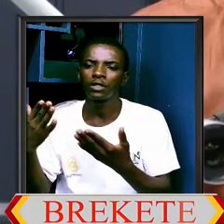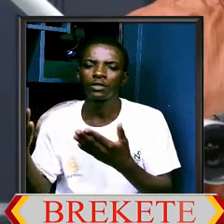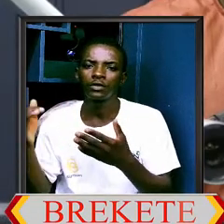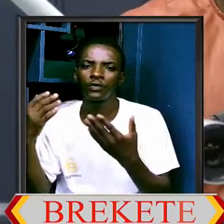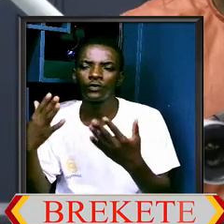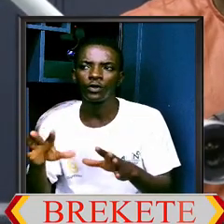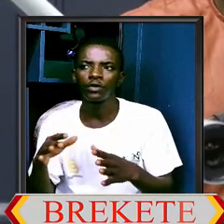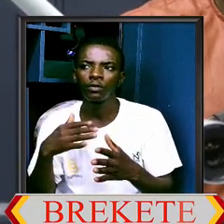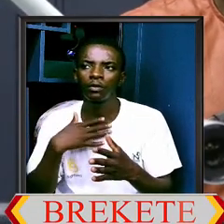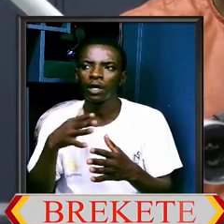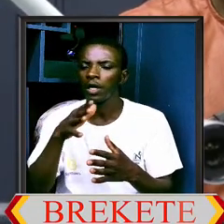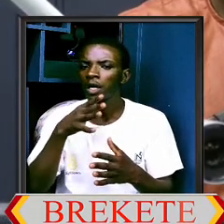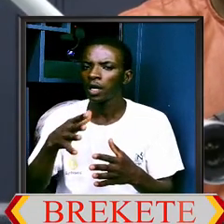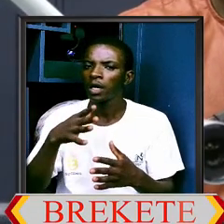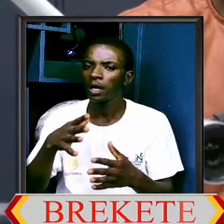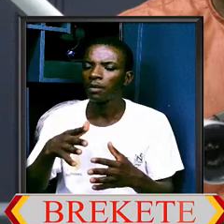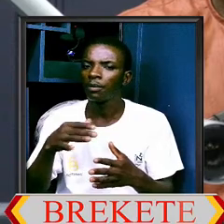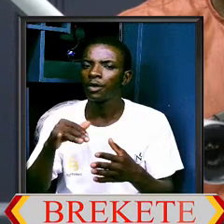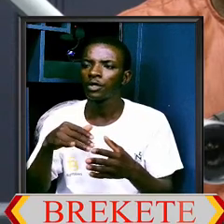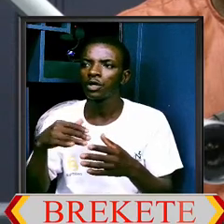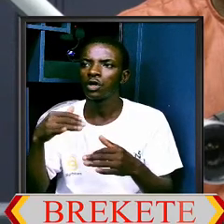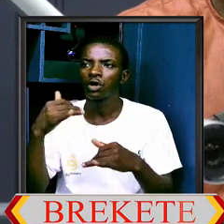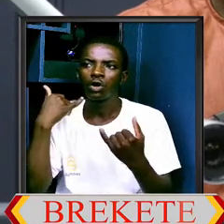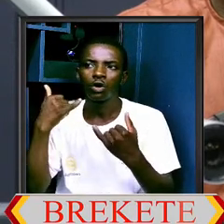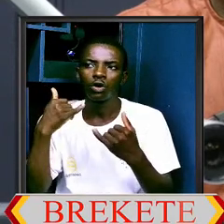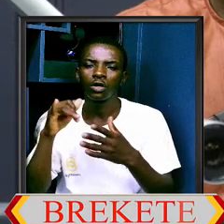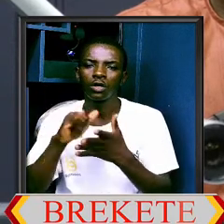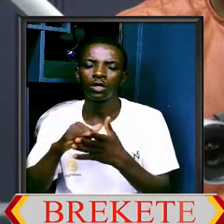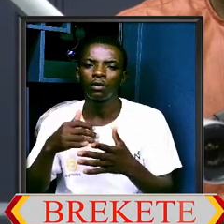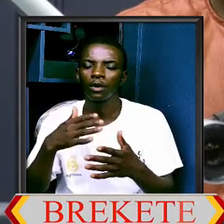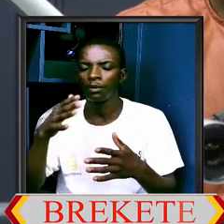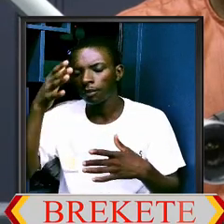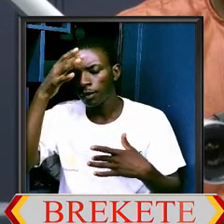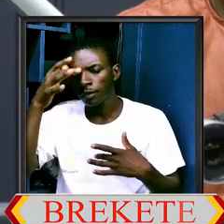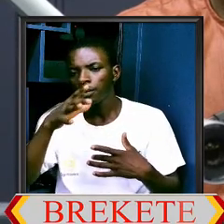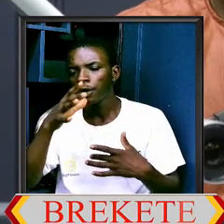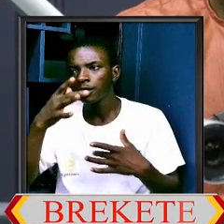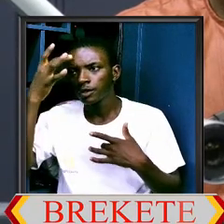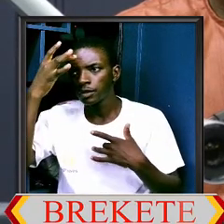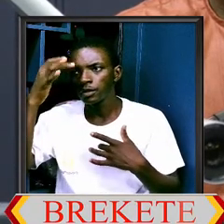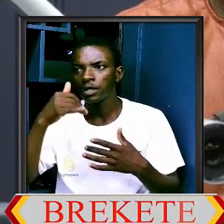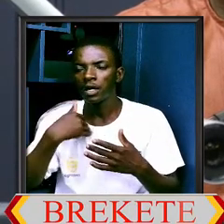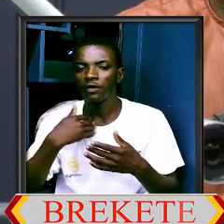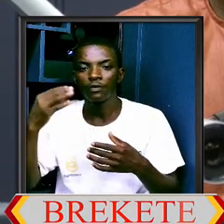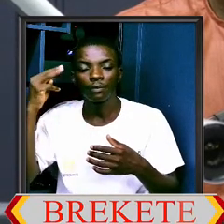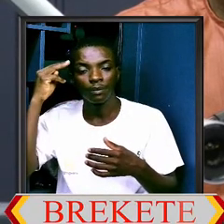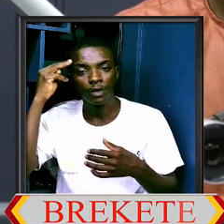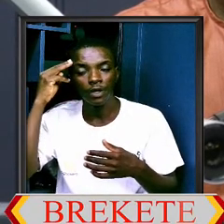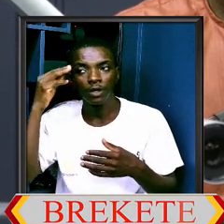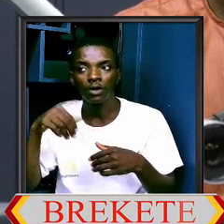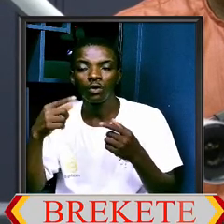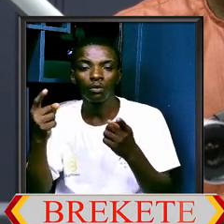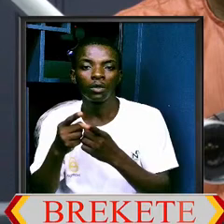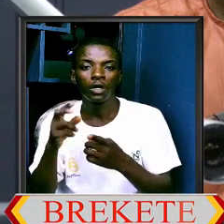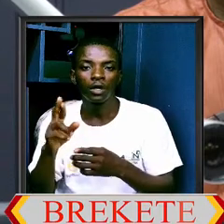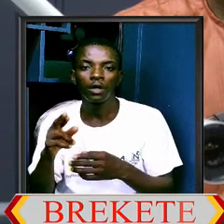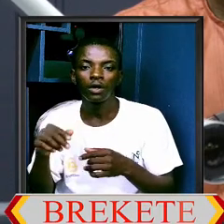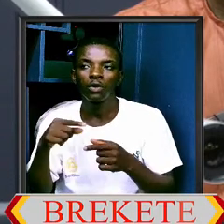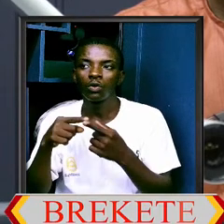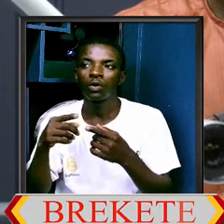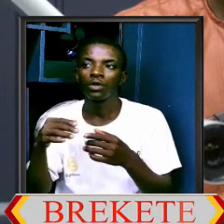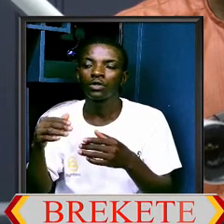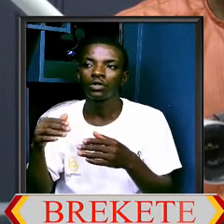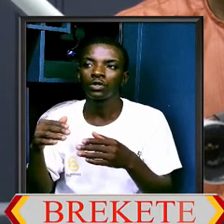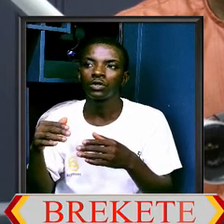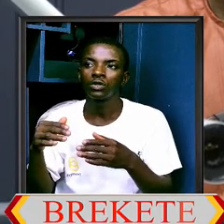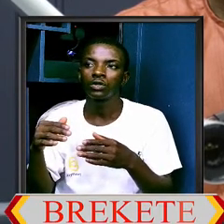finished. My grandmother was calling that my mother is sick, is vomiting. He have mental problem. Mm-hmm. I grow meet her. When they